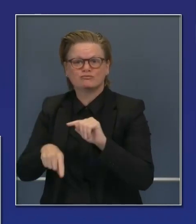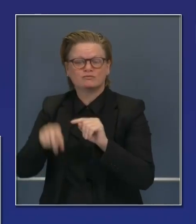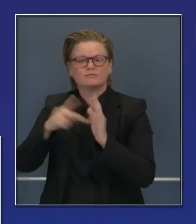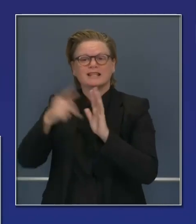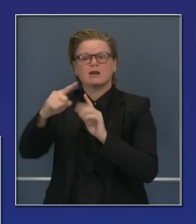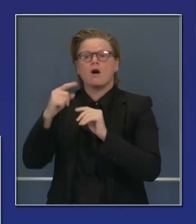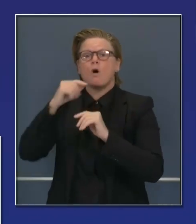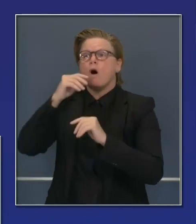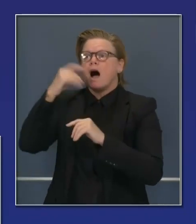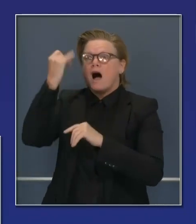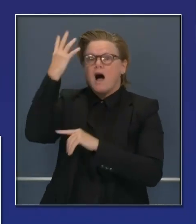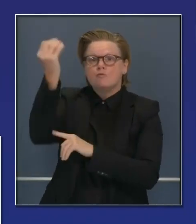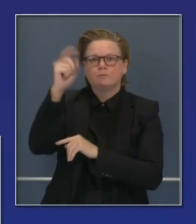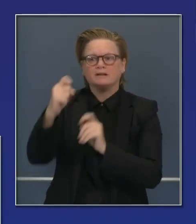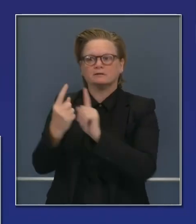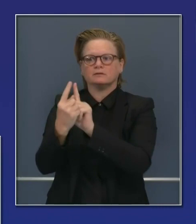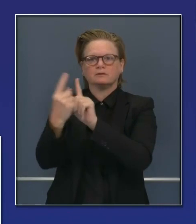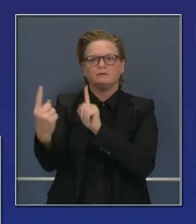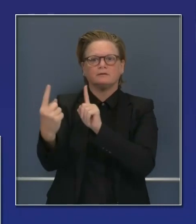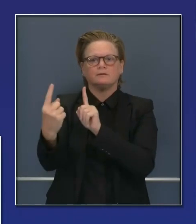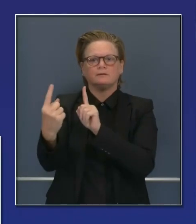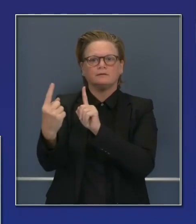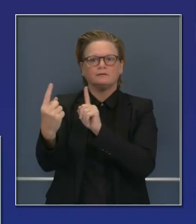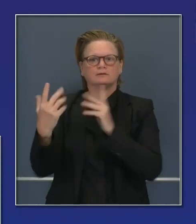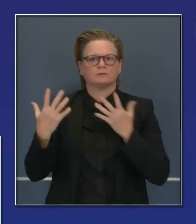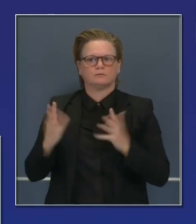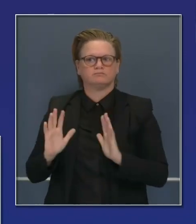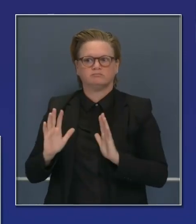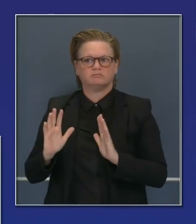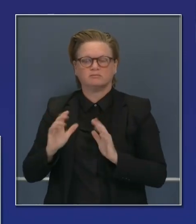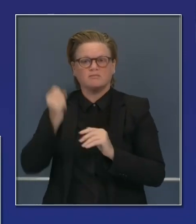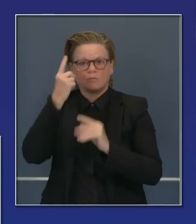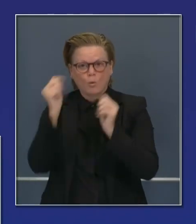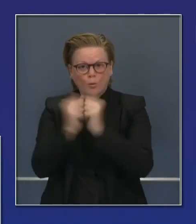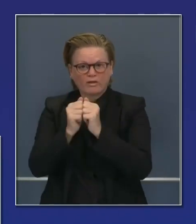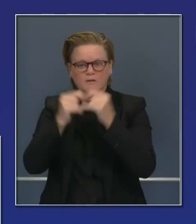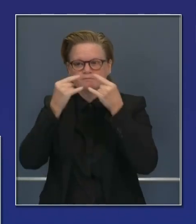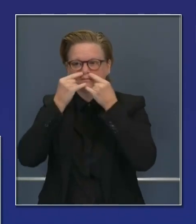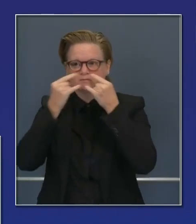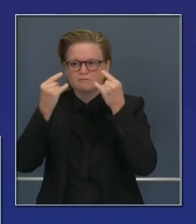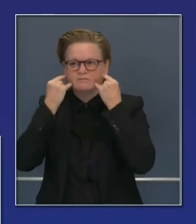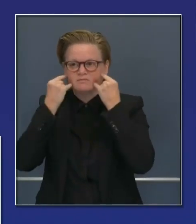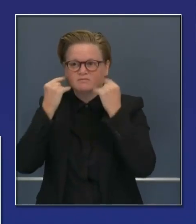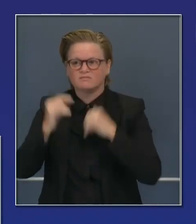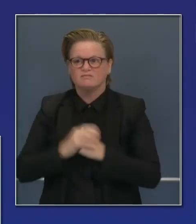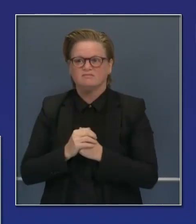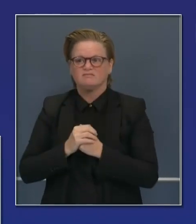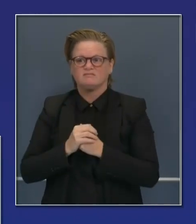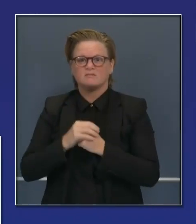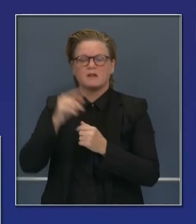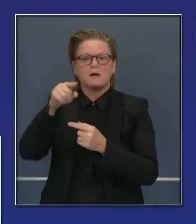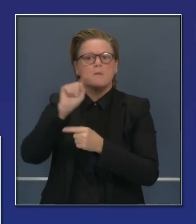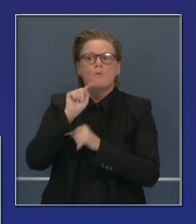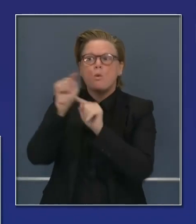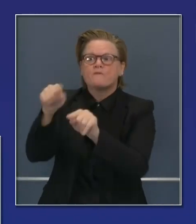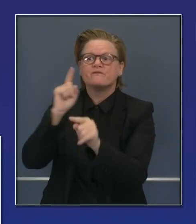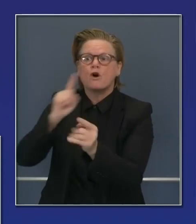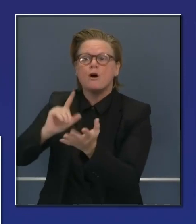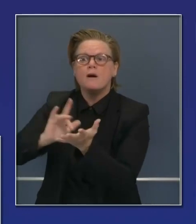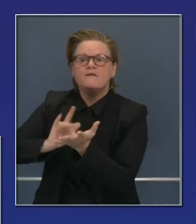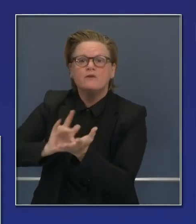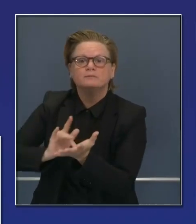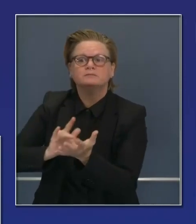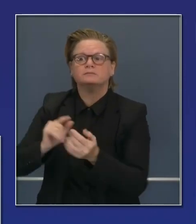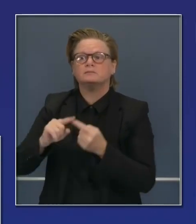always most important non-pharmaceutical intervention, that is wear face coverings, wear a mask.